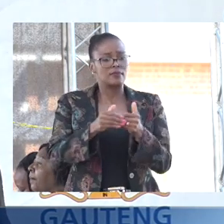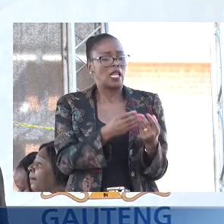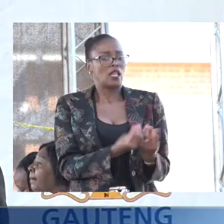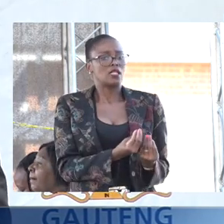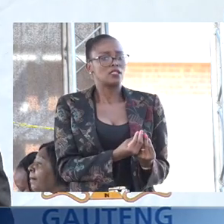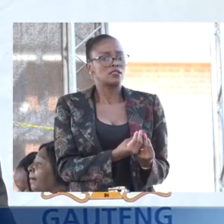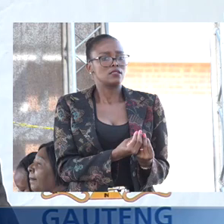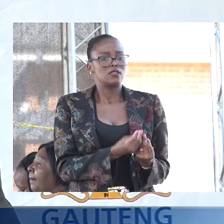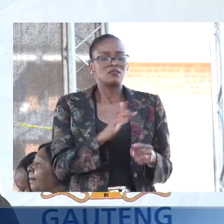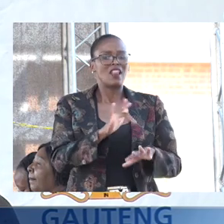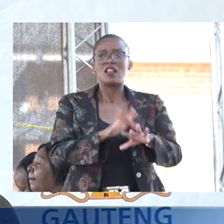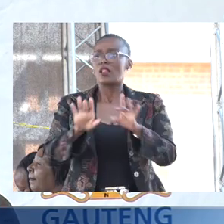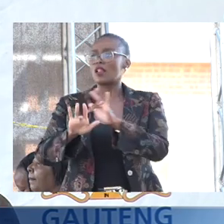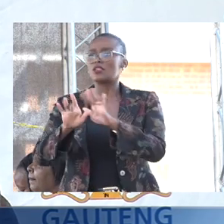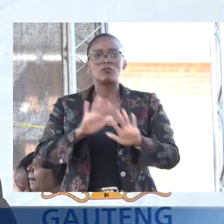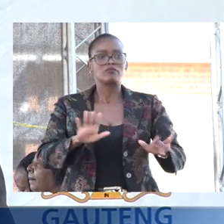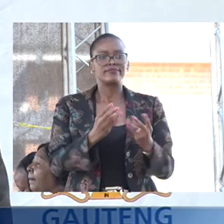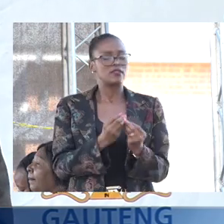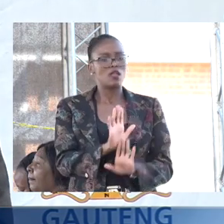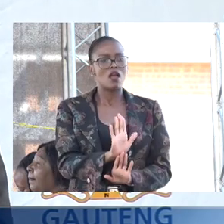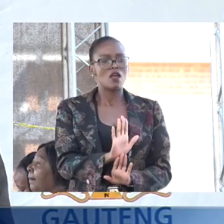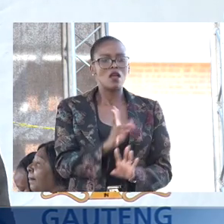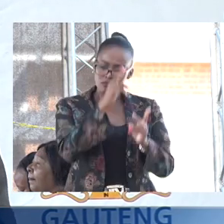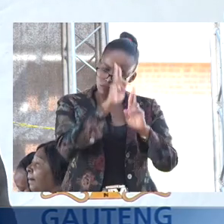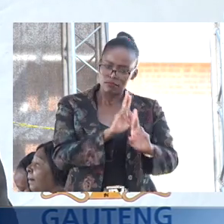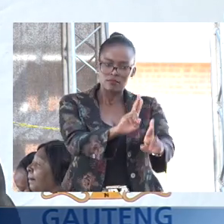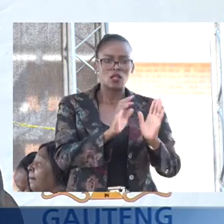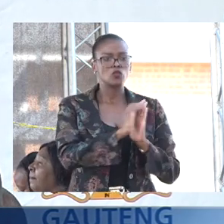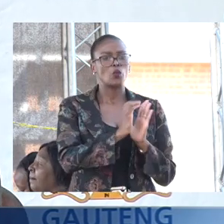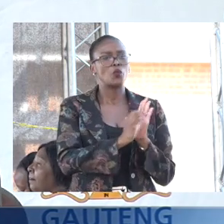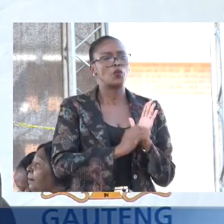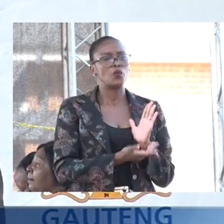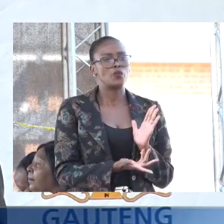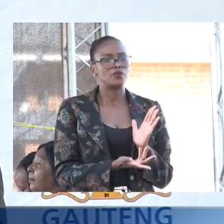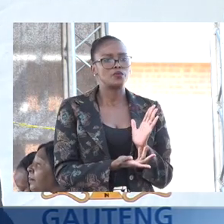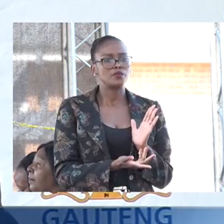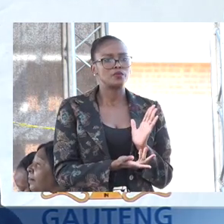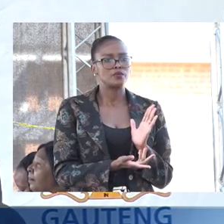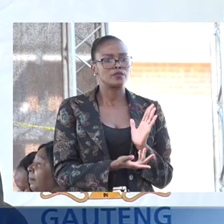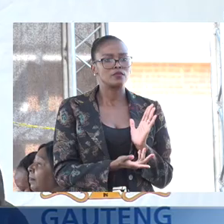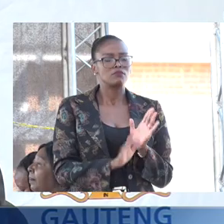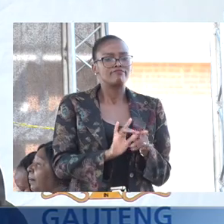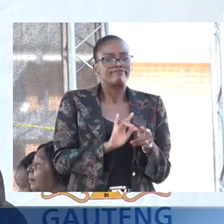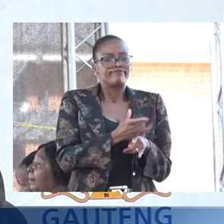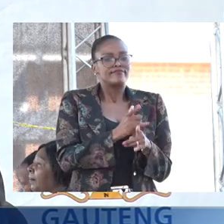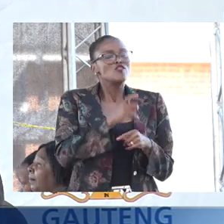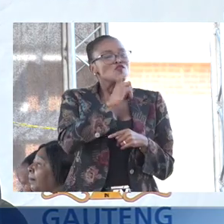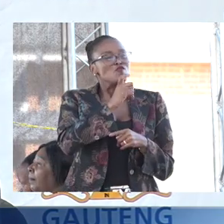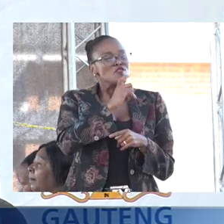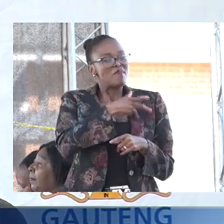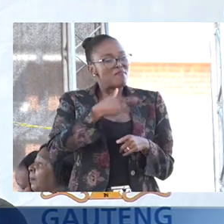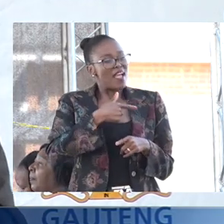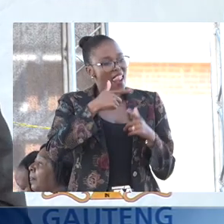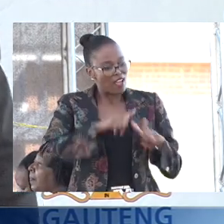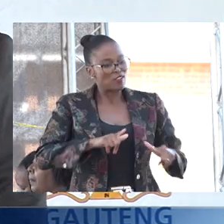belongings, do not touch other people's belongings, respect the rules, speak your mother tongue, and